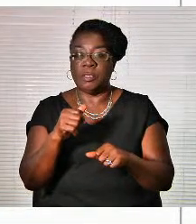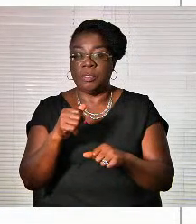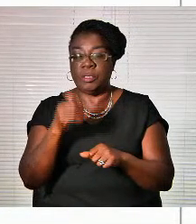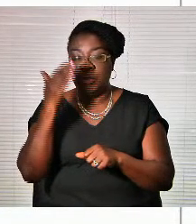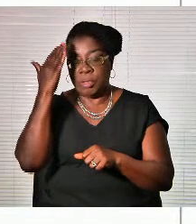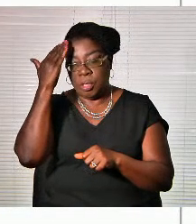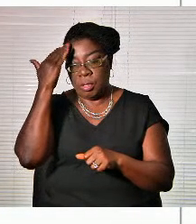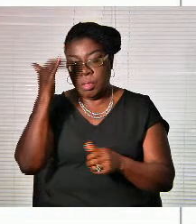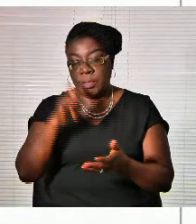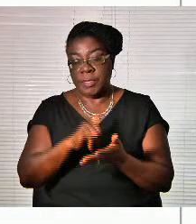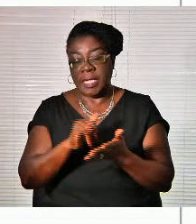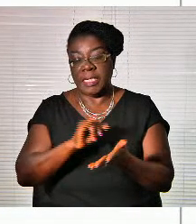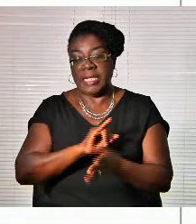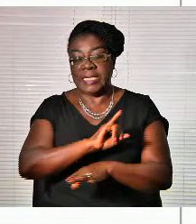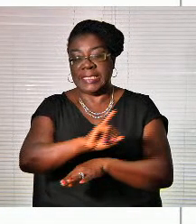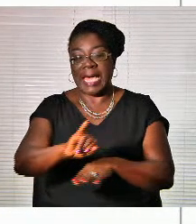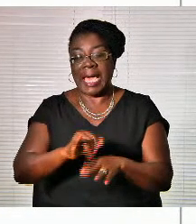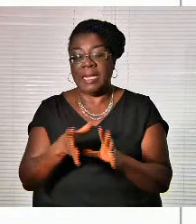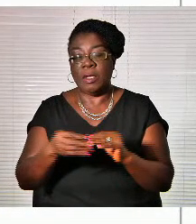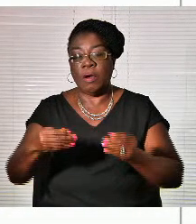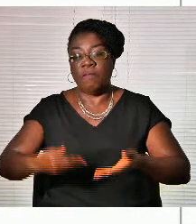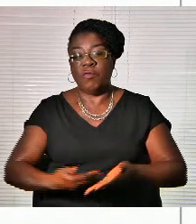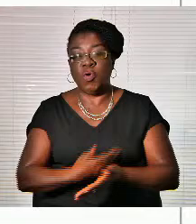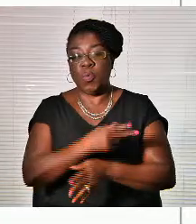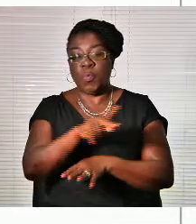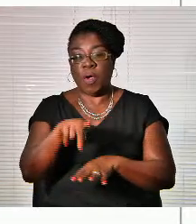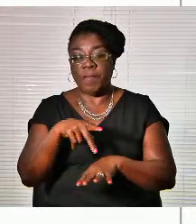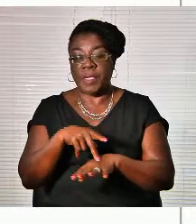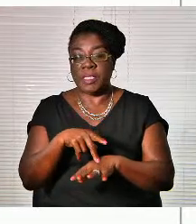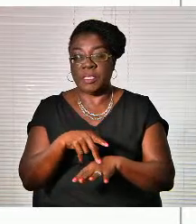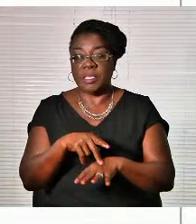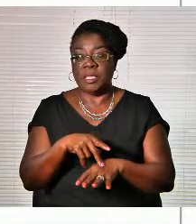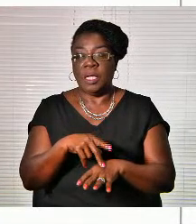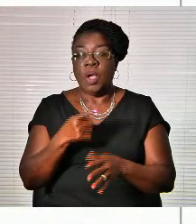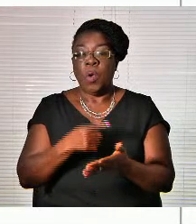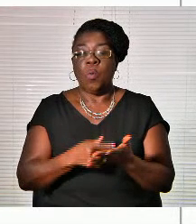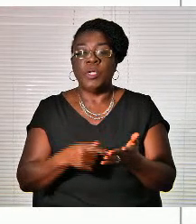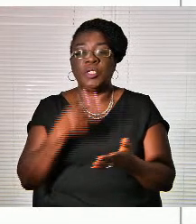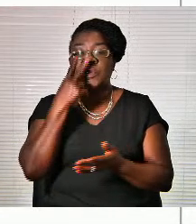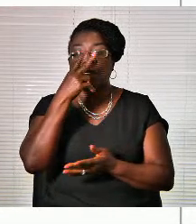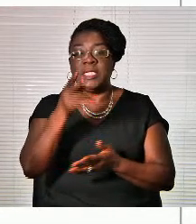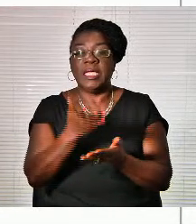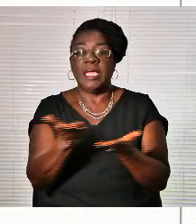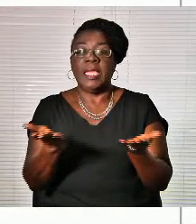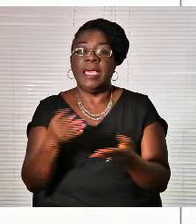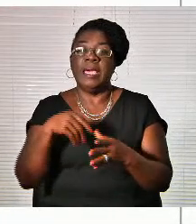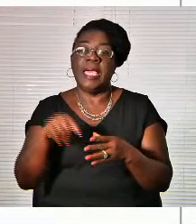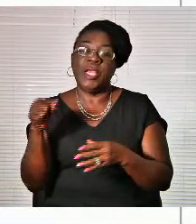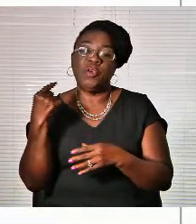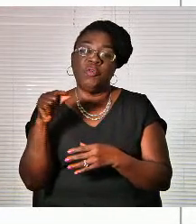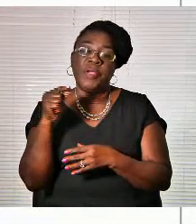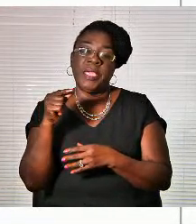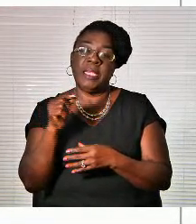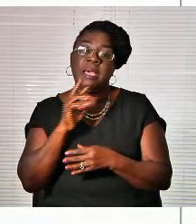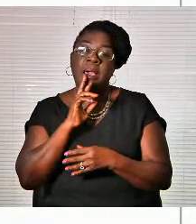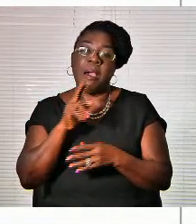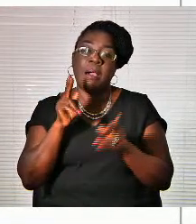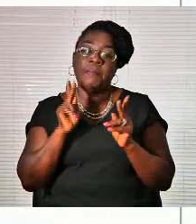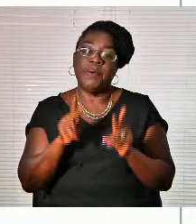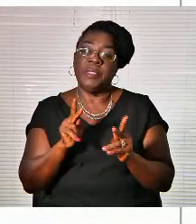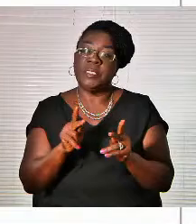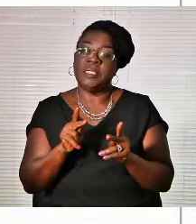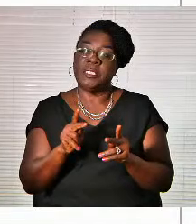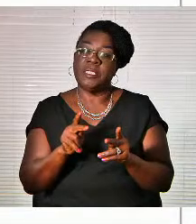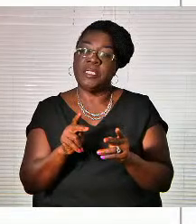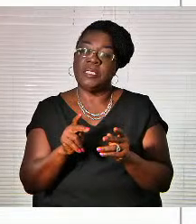It's the island of New Providence. What you see on this slide in green are cases, and